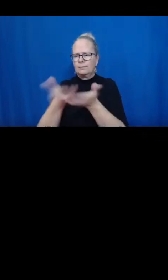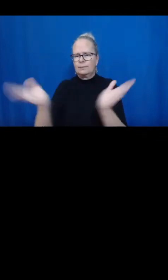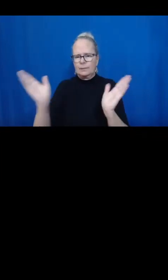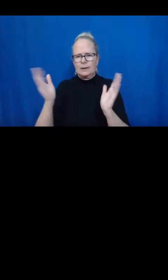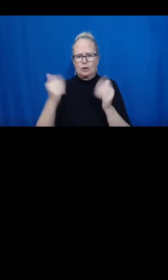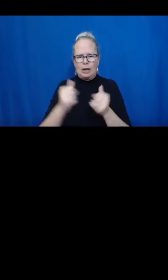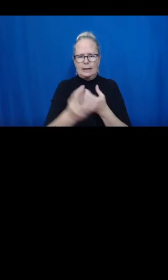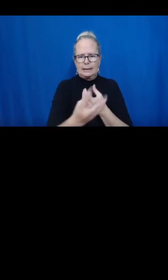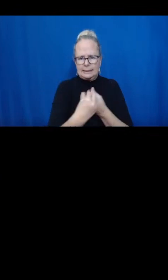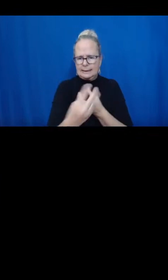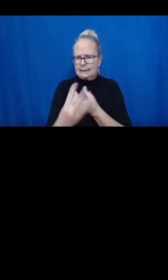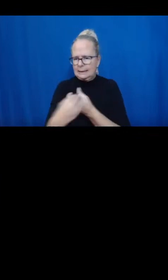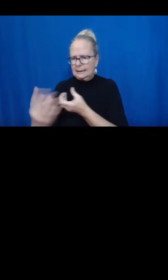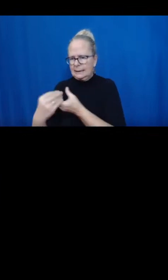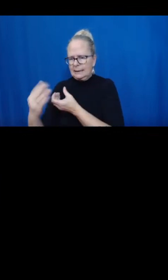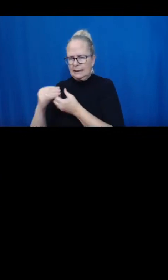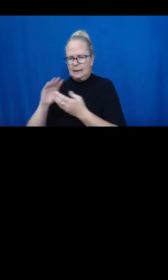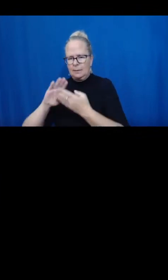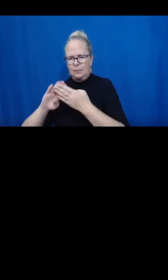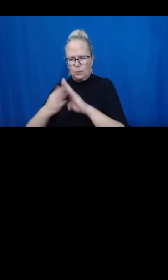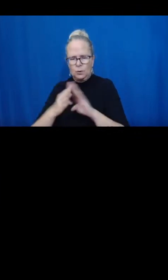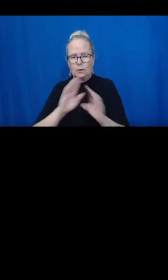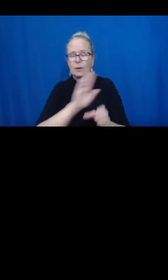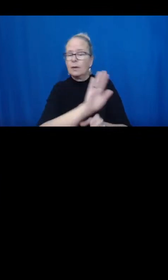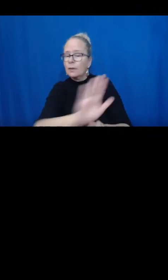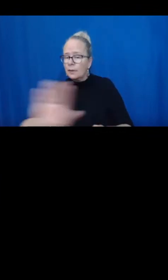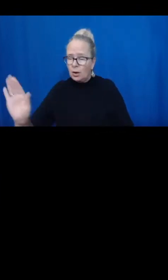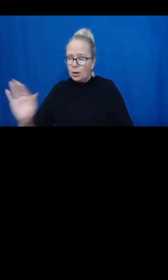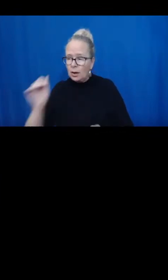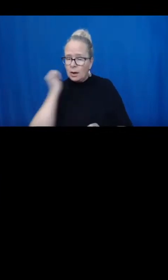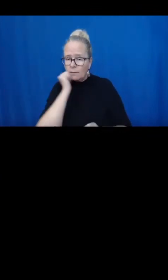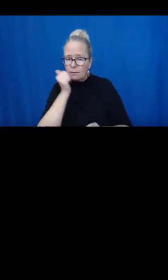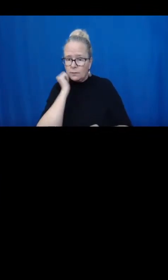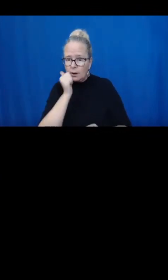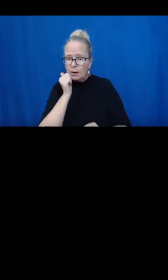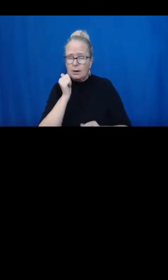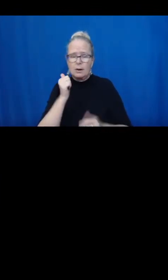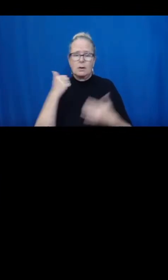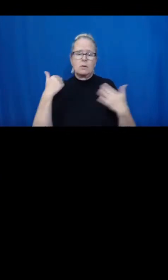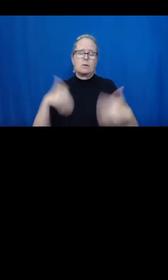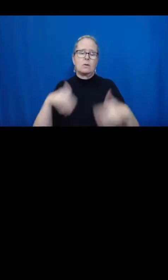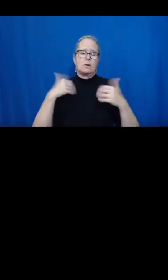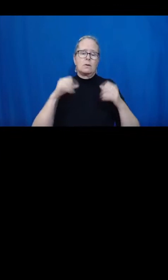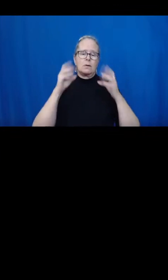Because of things like that misinformation, because of policies that eliminate, test, trace, and isolate.